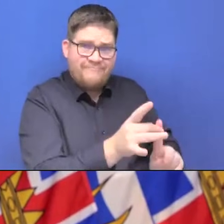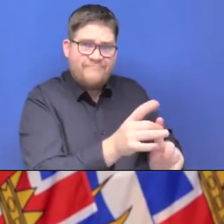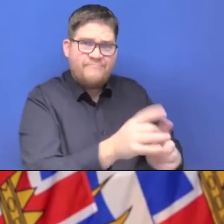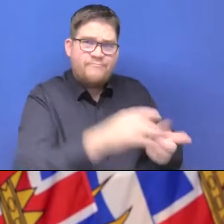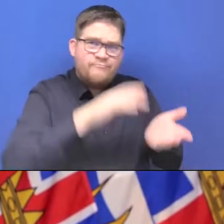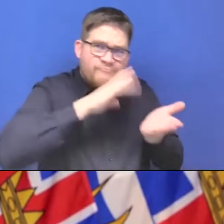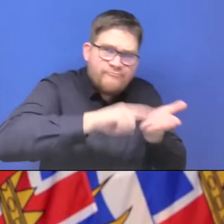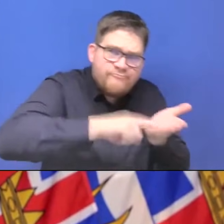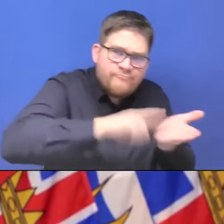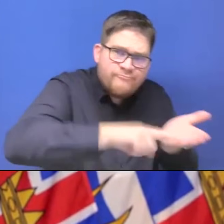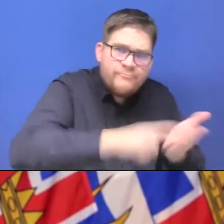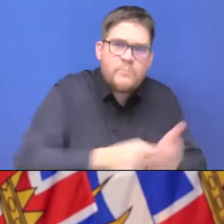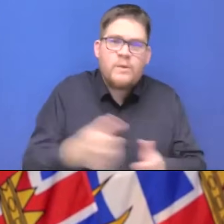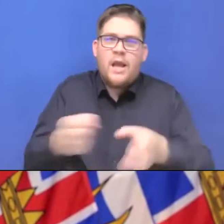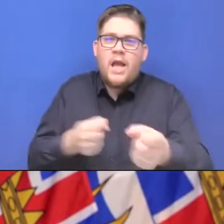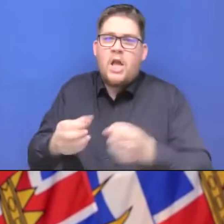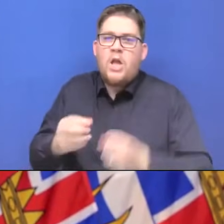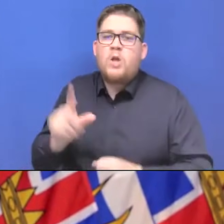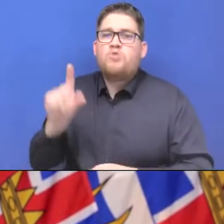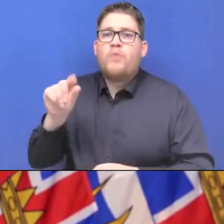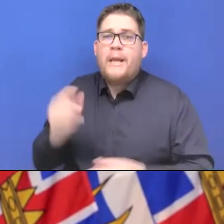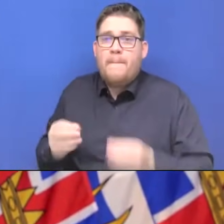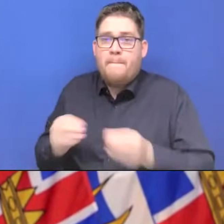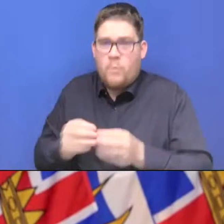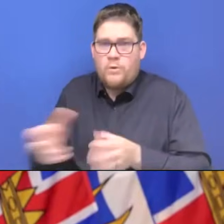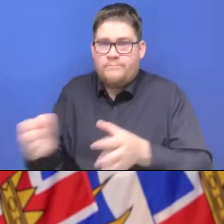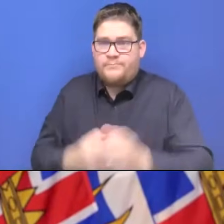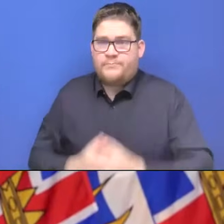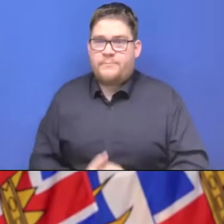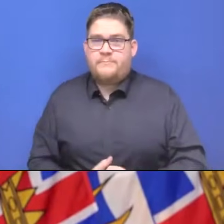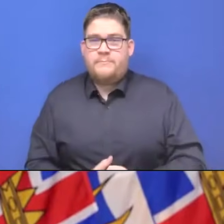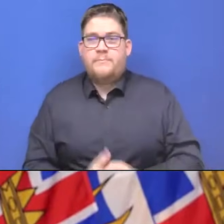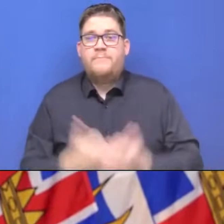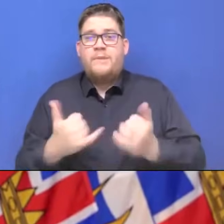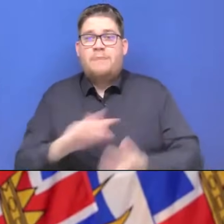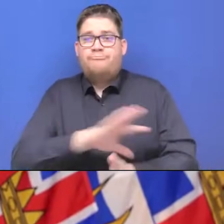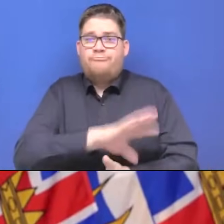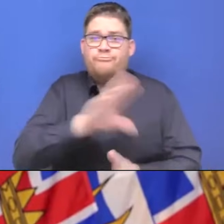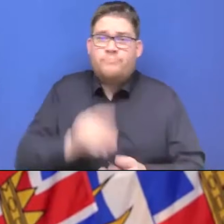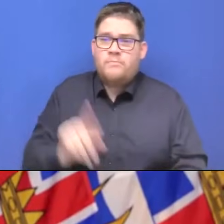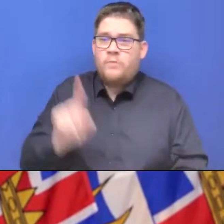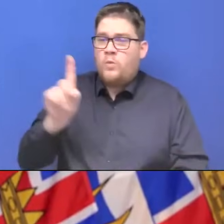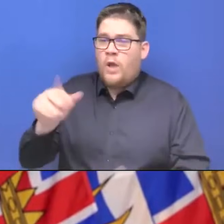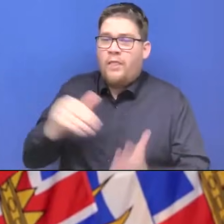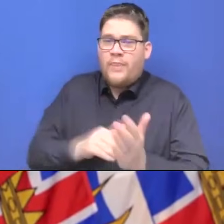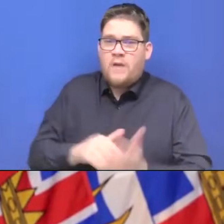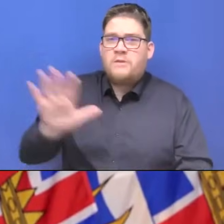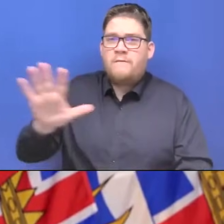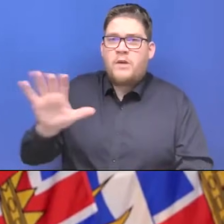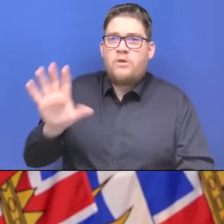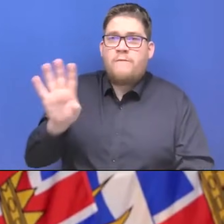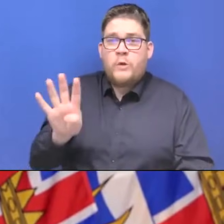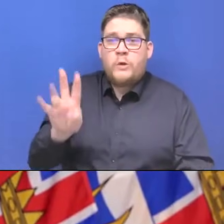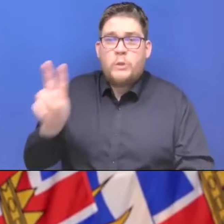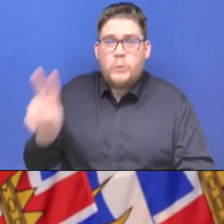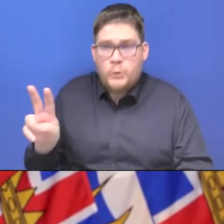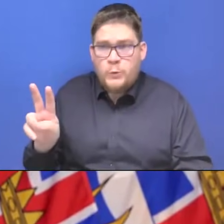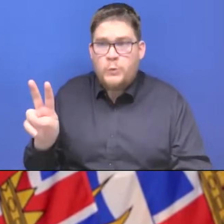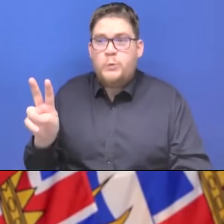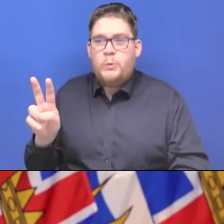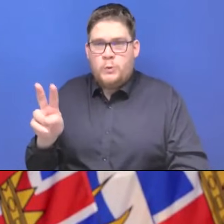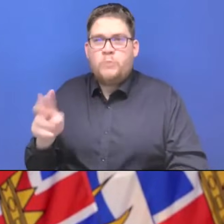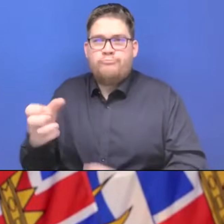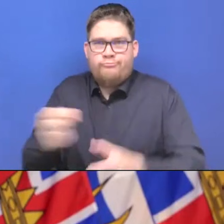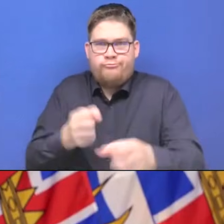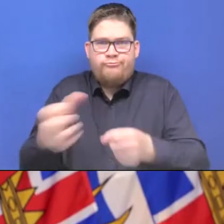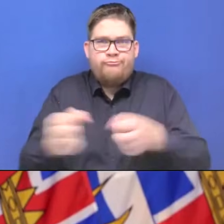to 1,542 the number of contact tracing staff in place across the 5 regional health authorities